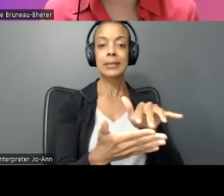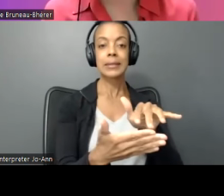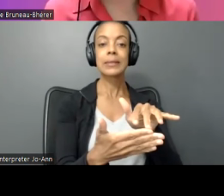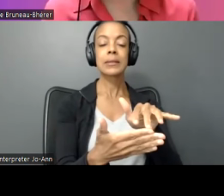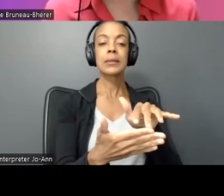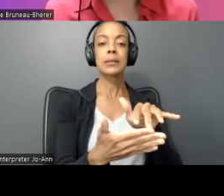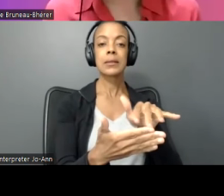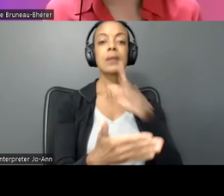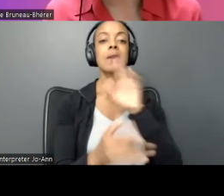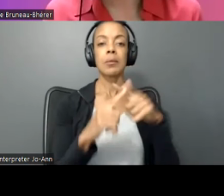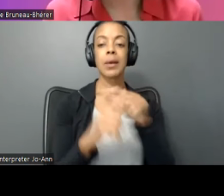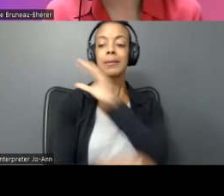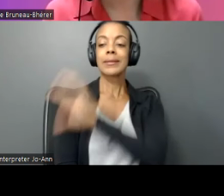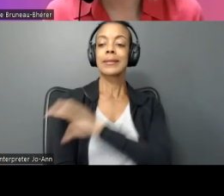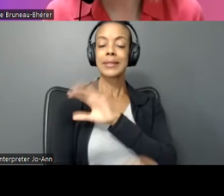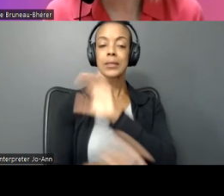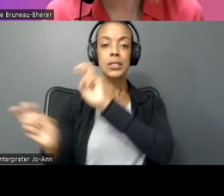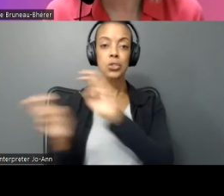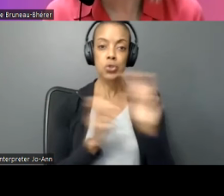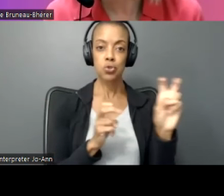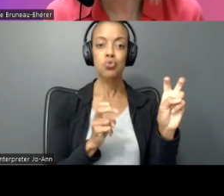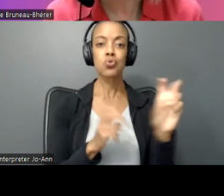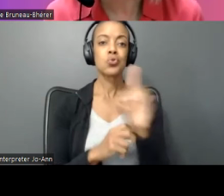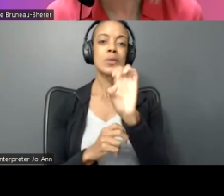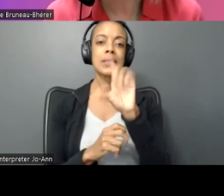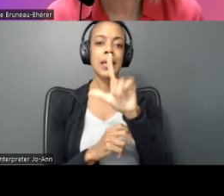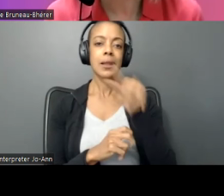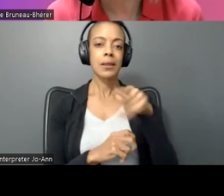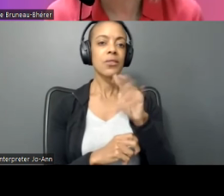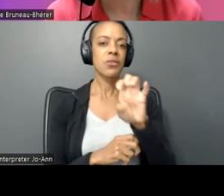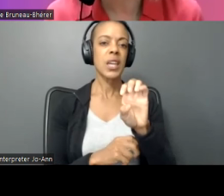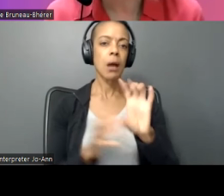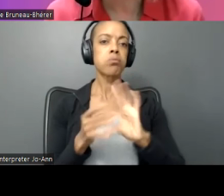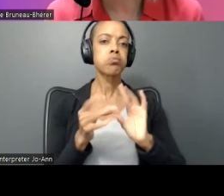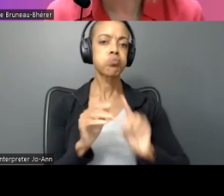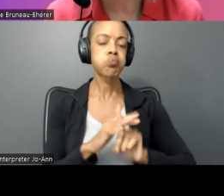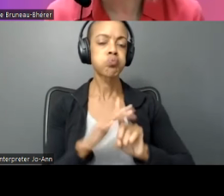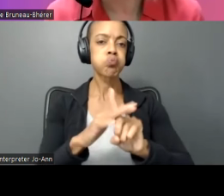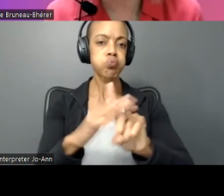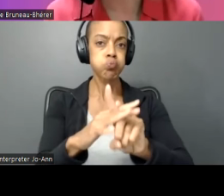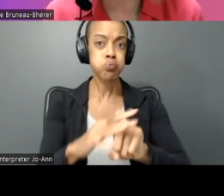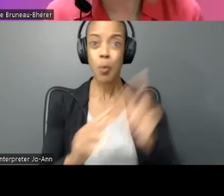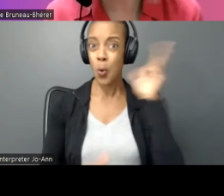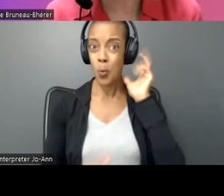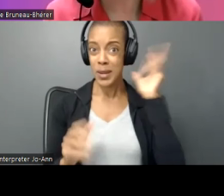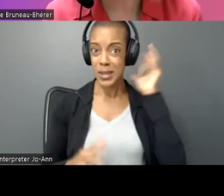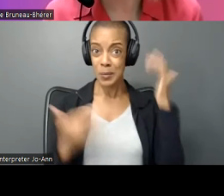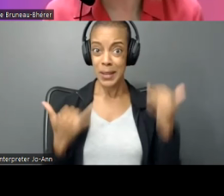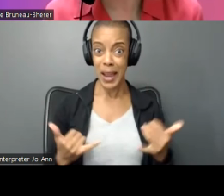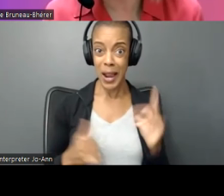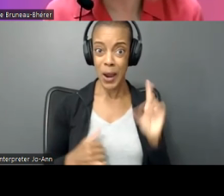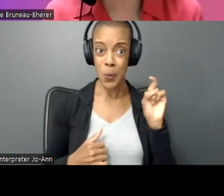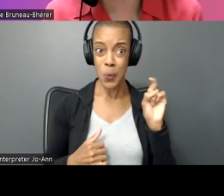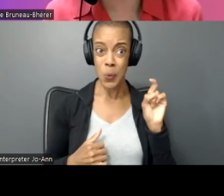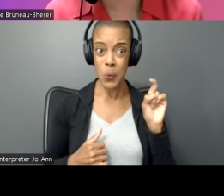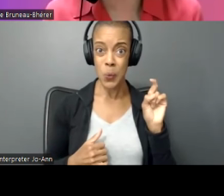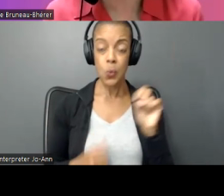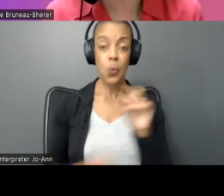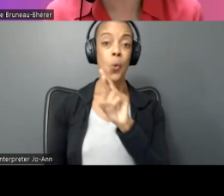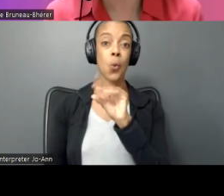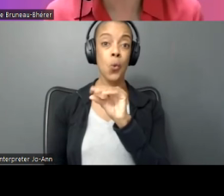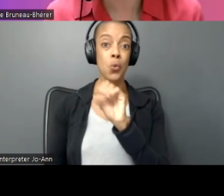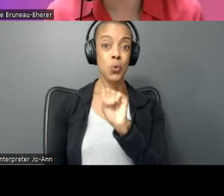clinical issues that Delphine is going to bring up throughout the presentation. So I hope that you can now hear me. Rosée, could you confirm